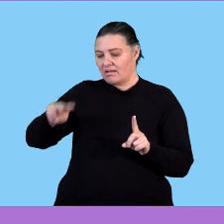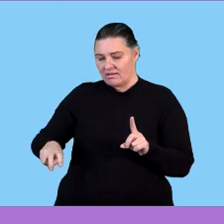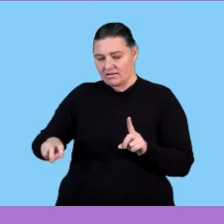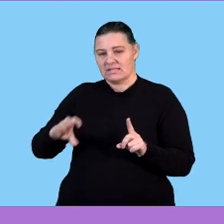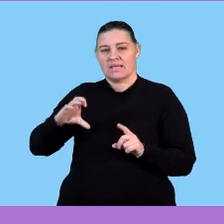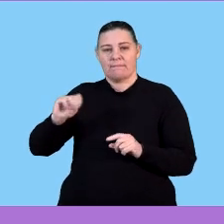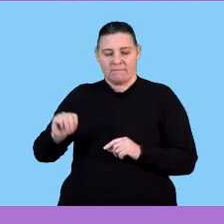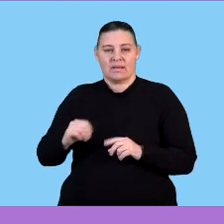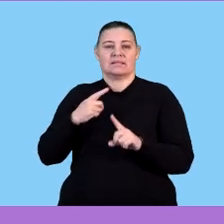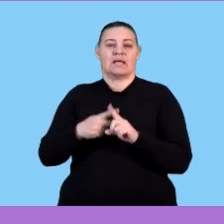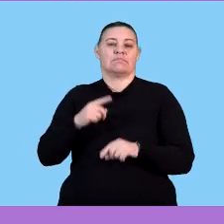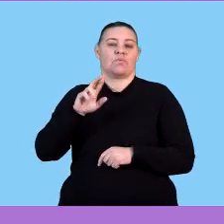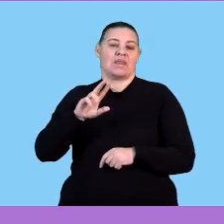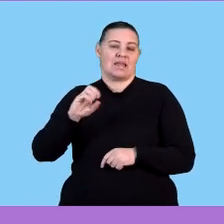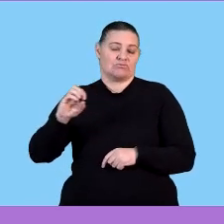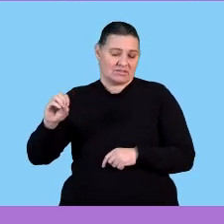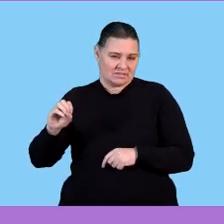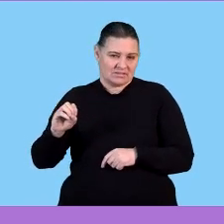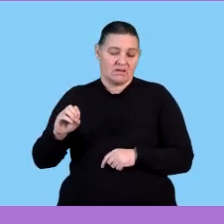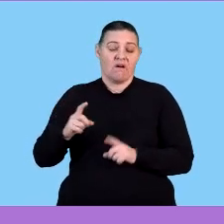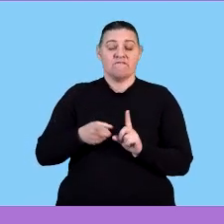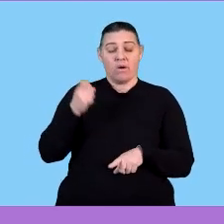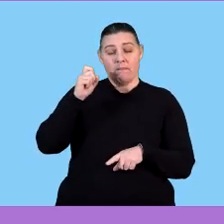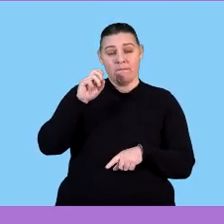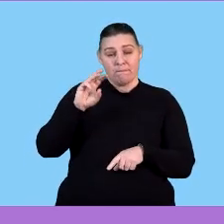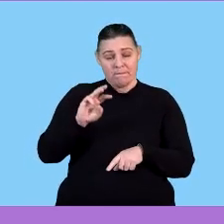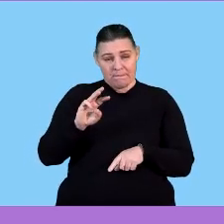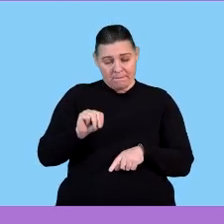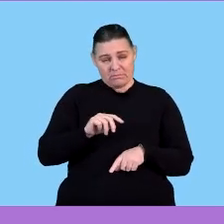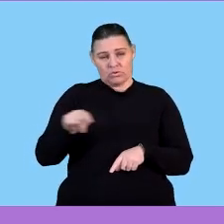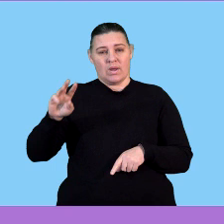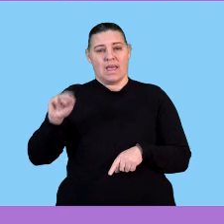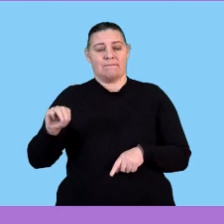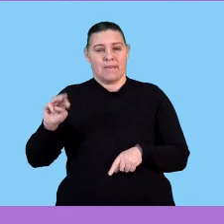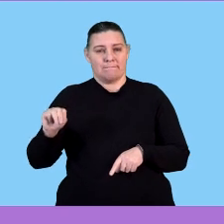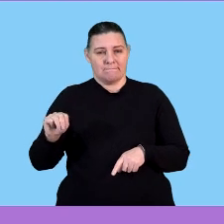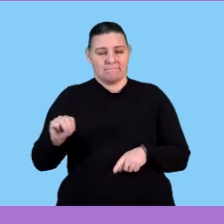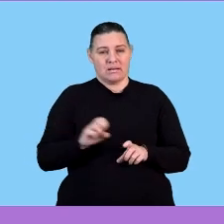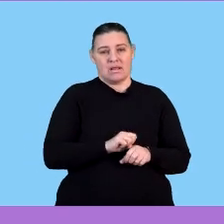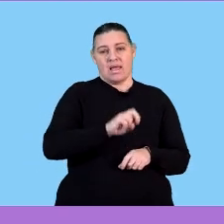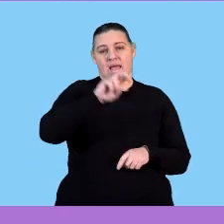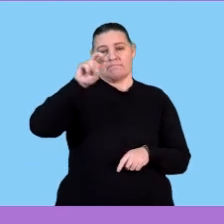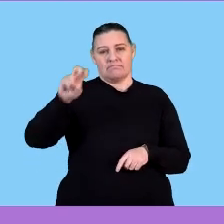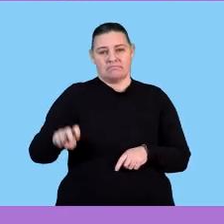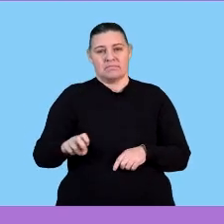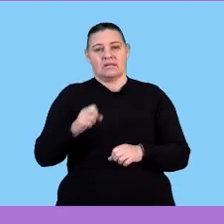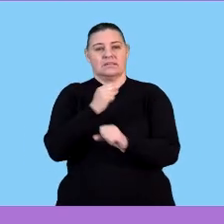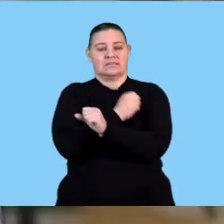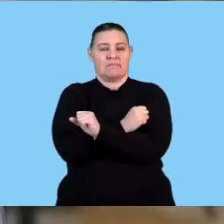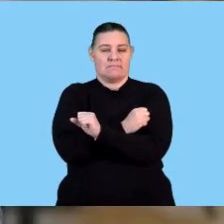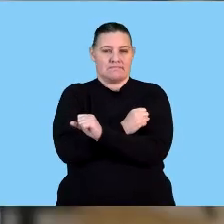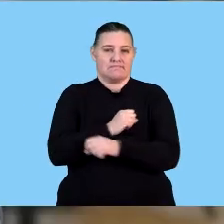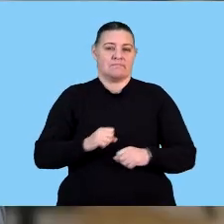converting to centimeters, we times by 100. From meters to millimeters, leap that way, we times